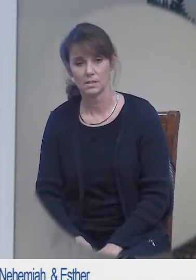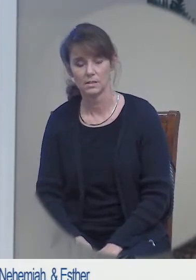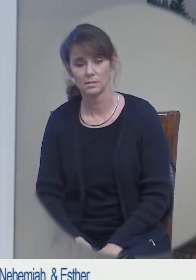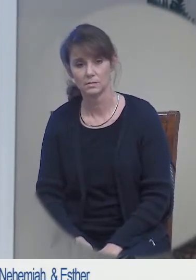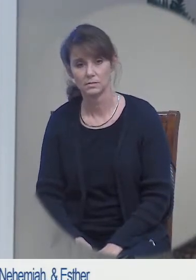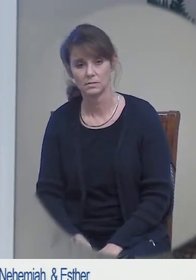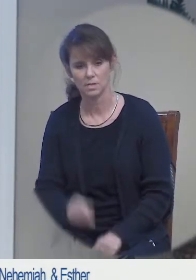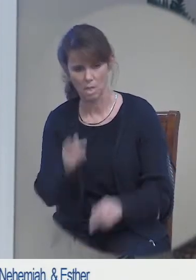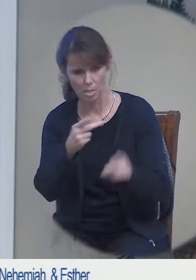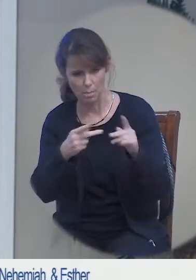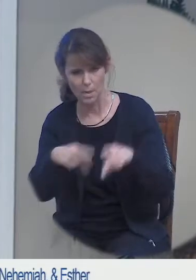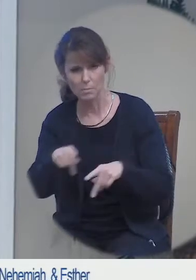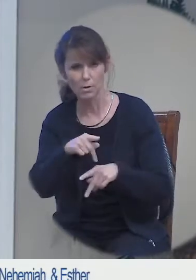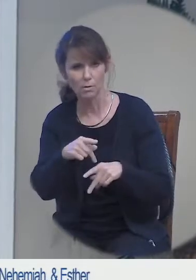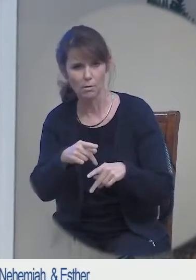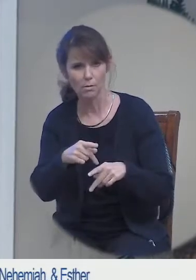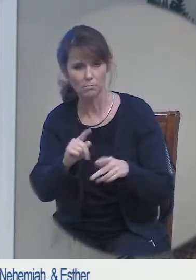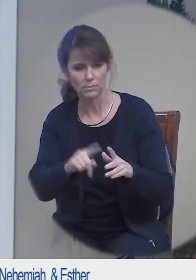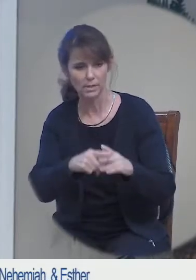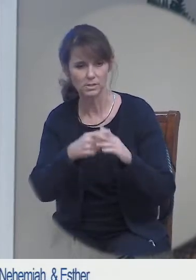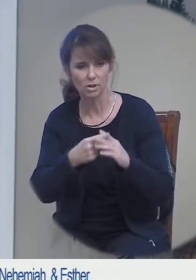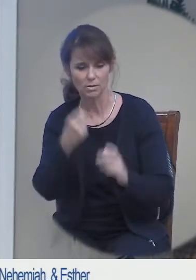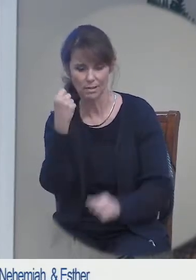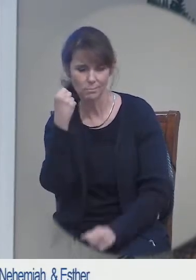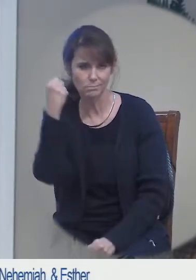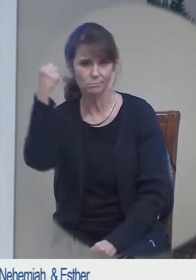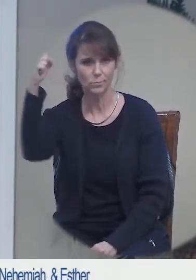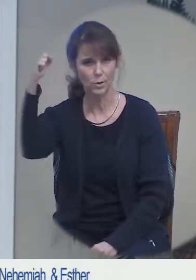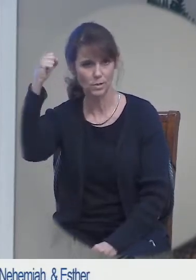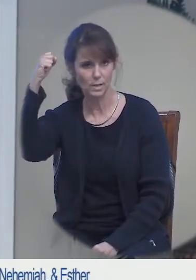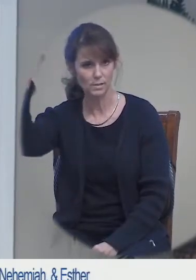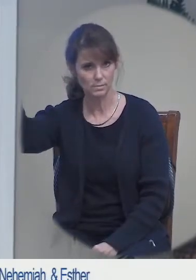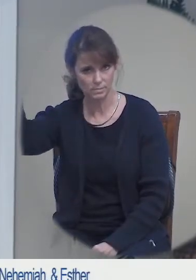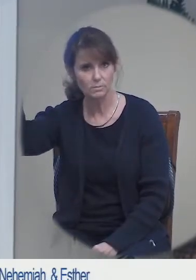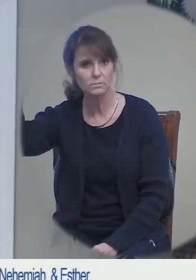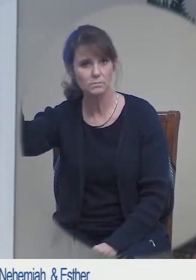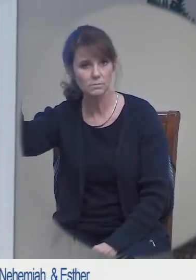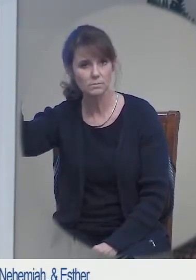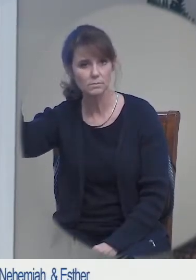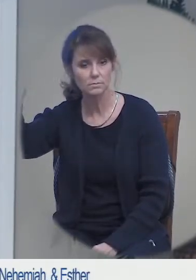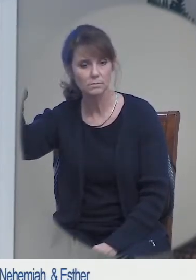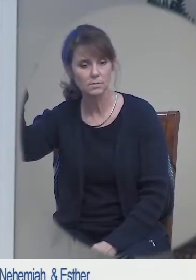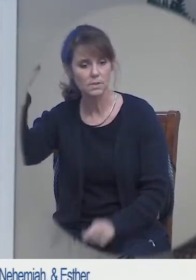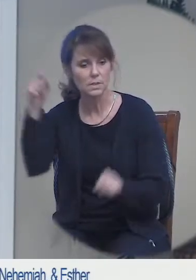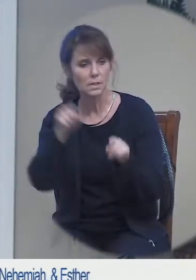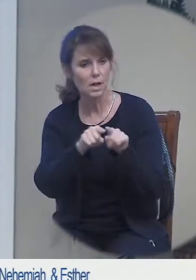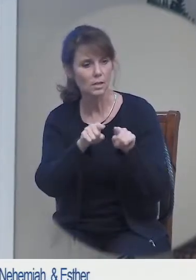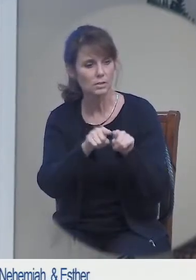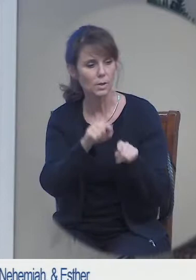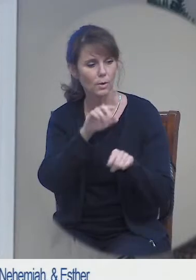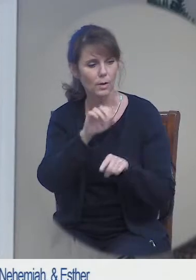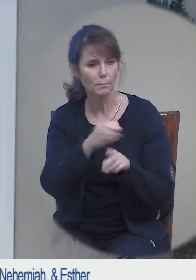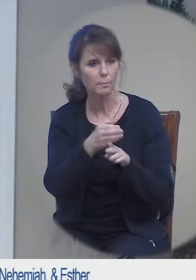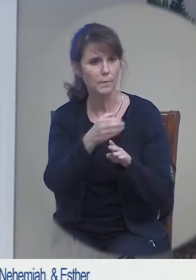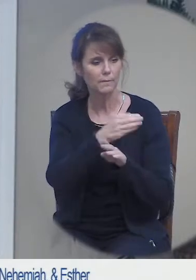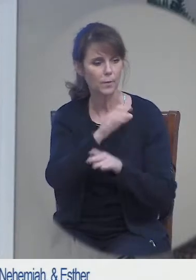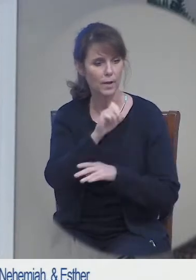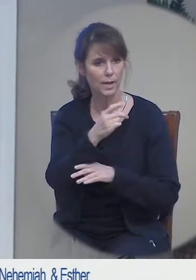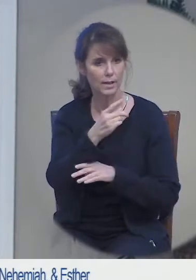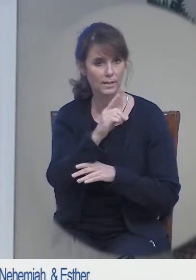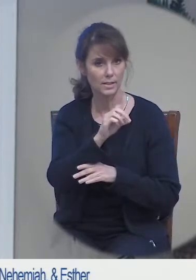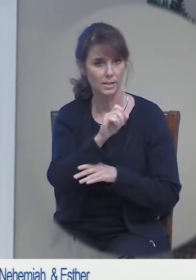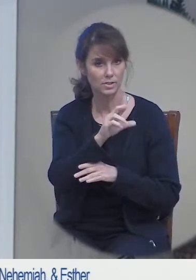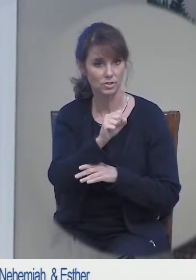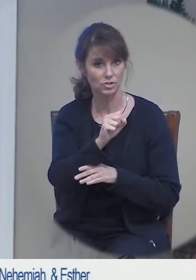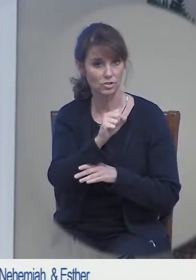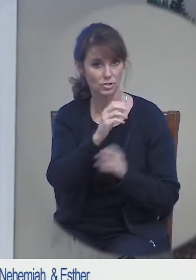of protest. It's kind of the same word that's found back in Exodus chapter 3 when the people were enslaved in Egypt and they